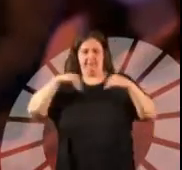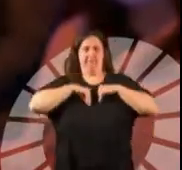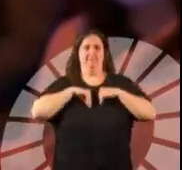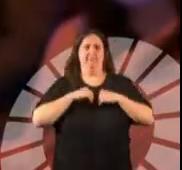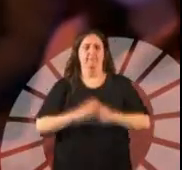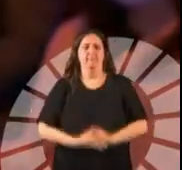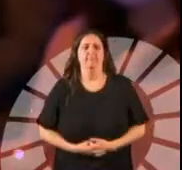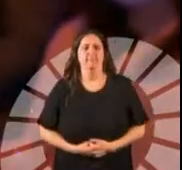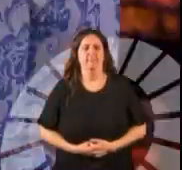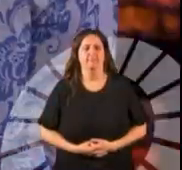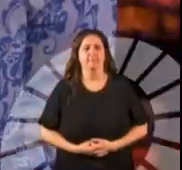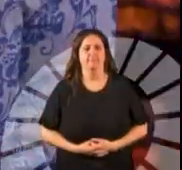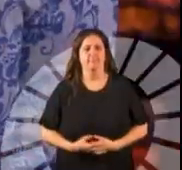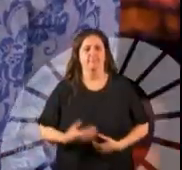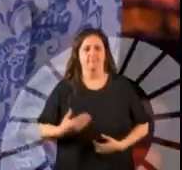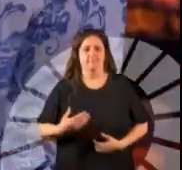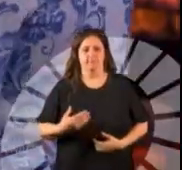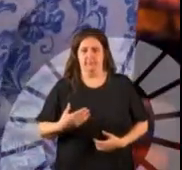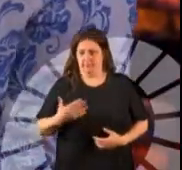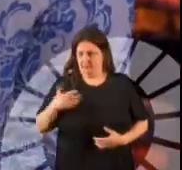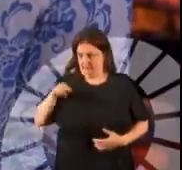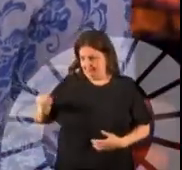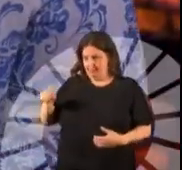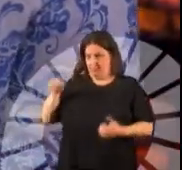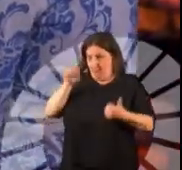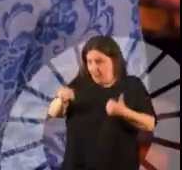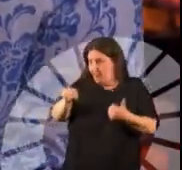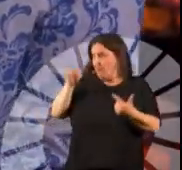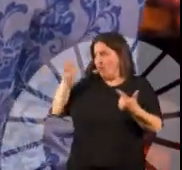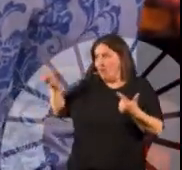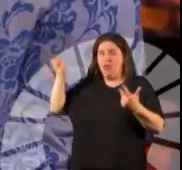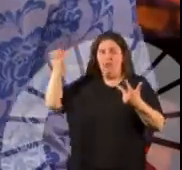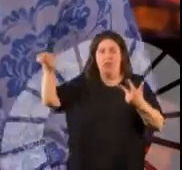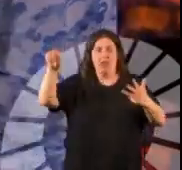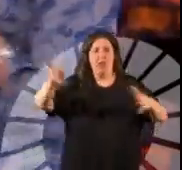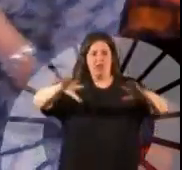education and family planning, we could get to reduce up to